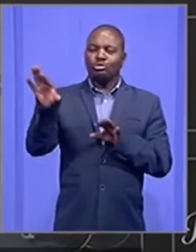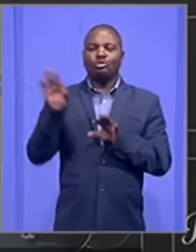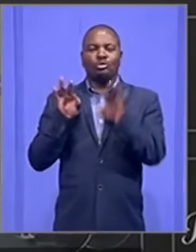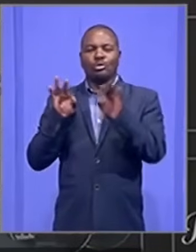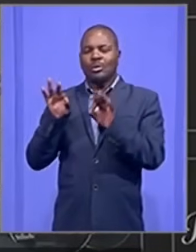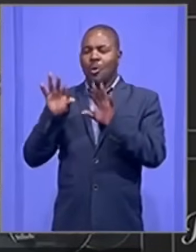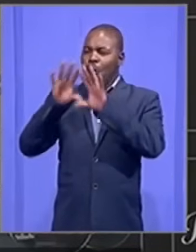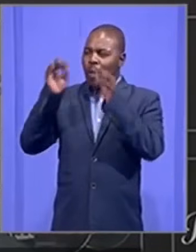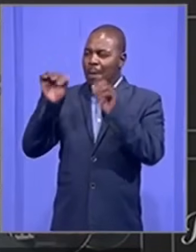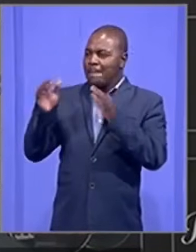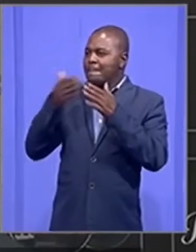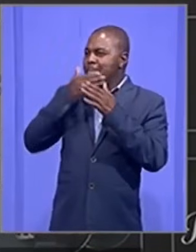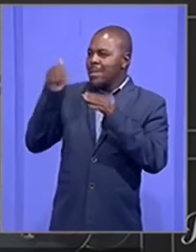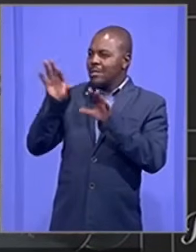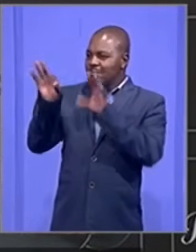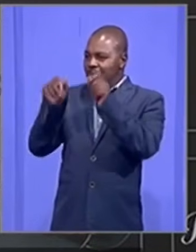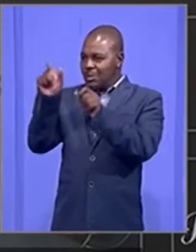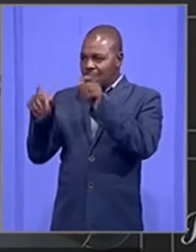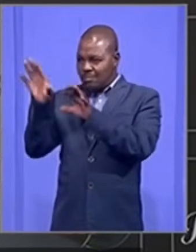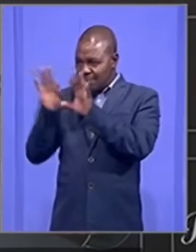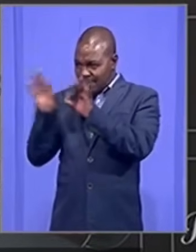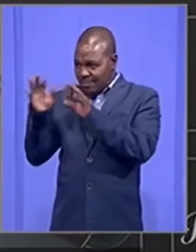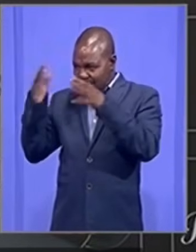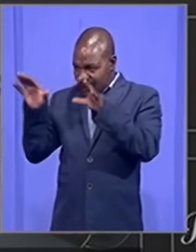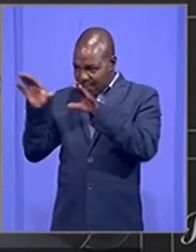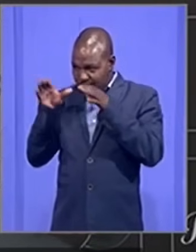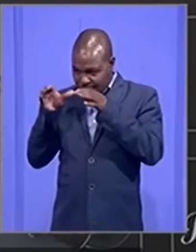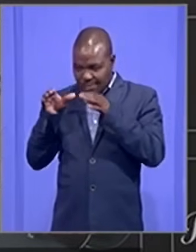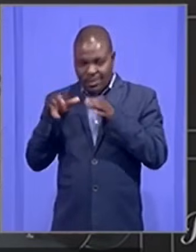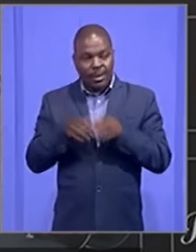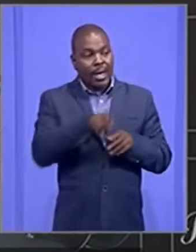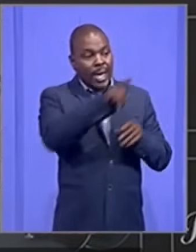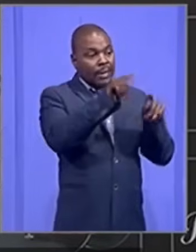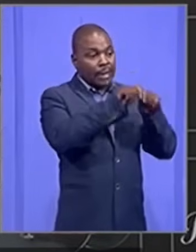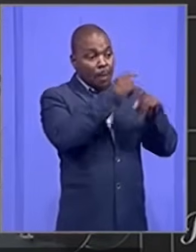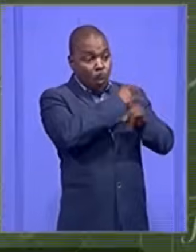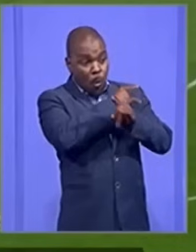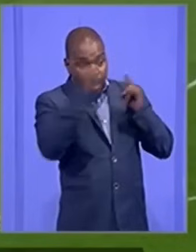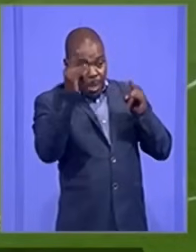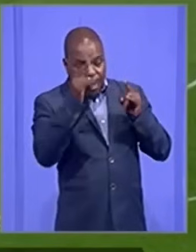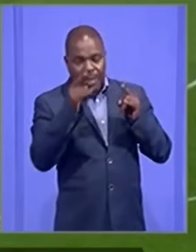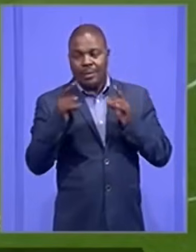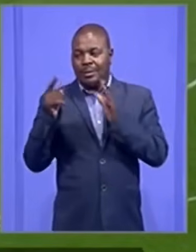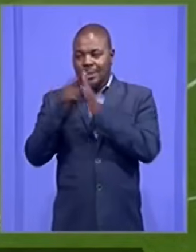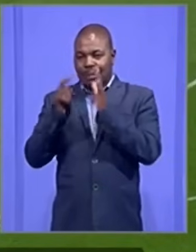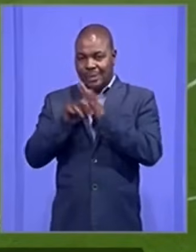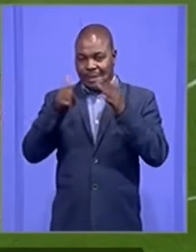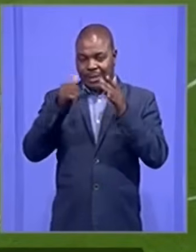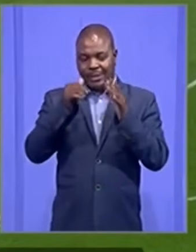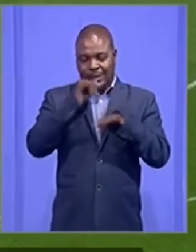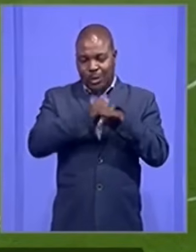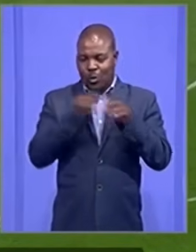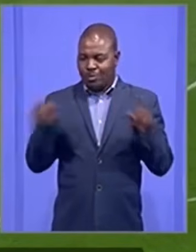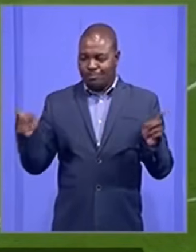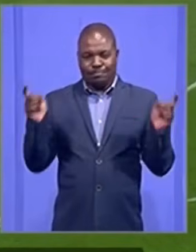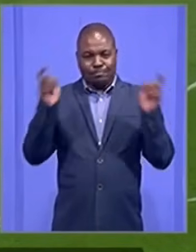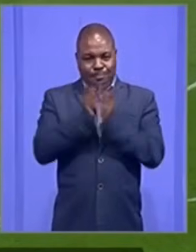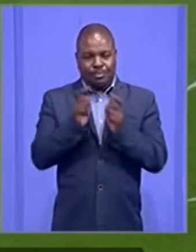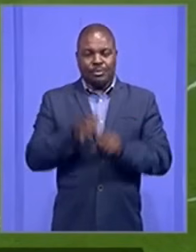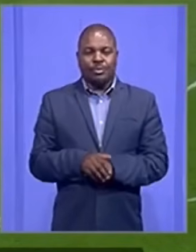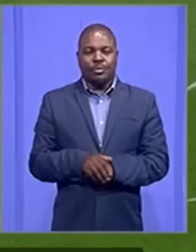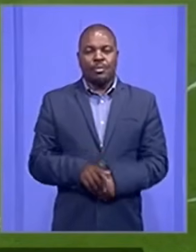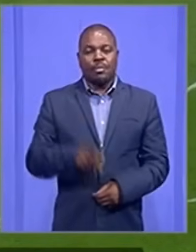the Carling All-Stars, who will play against the winners of the Carling Knockout on the 6th of Jan. Ditlhopha tsa go fapana tsa